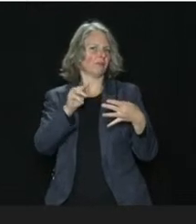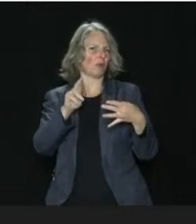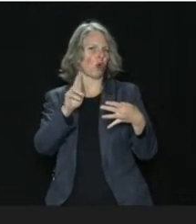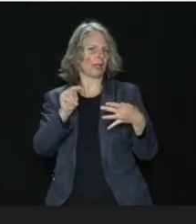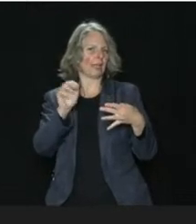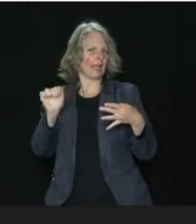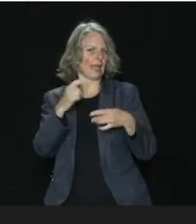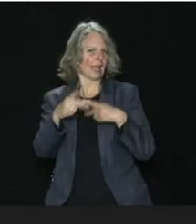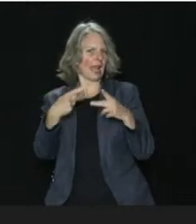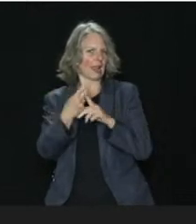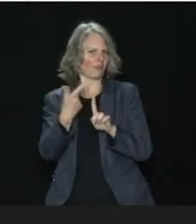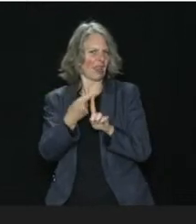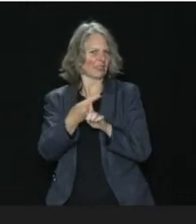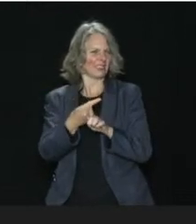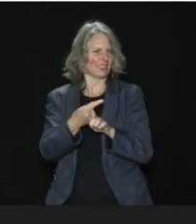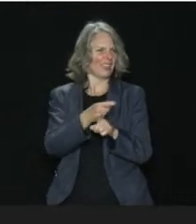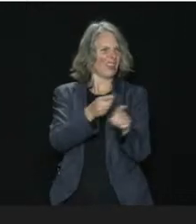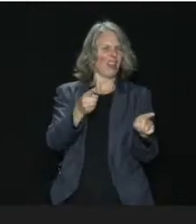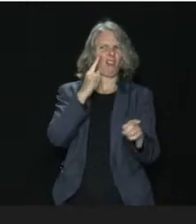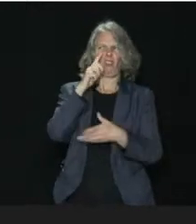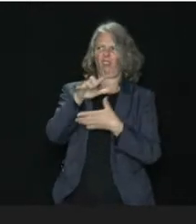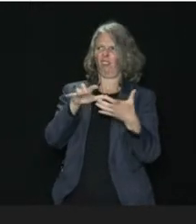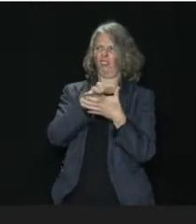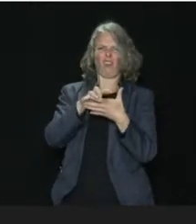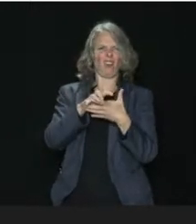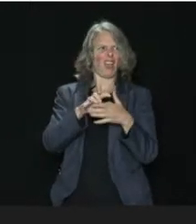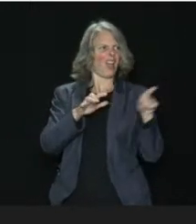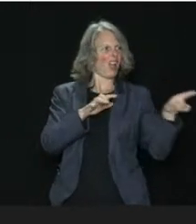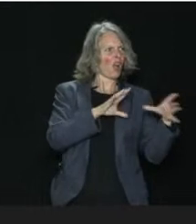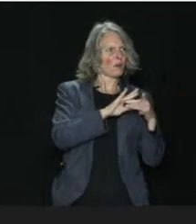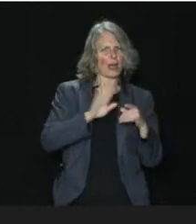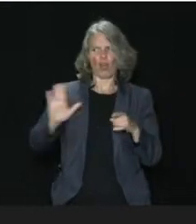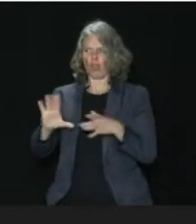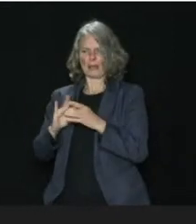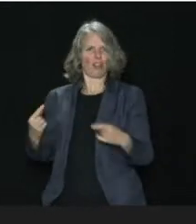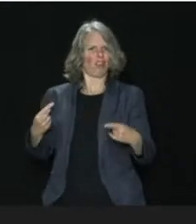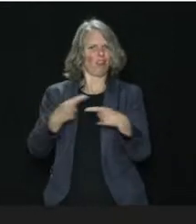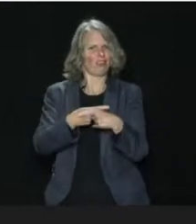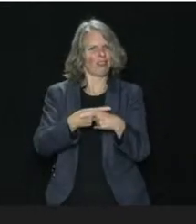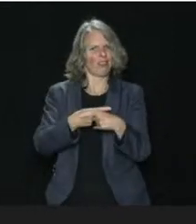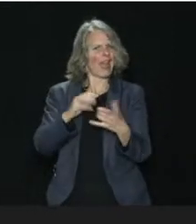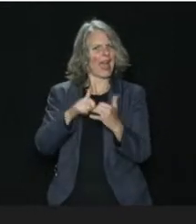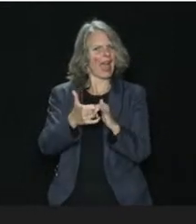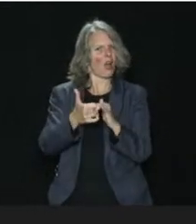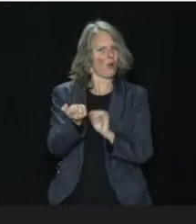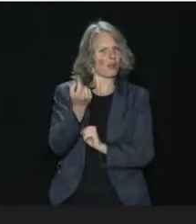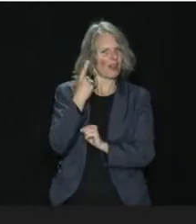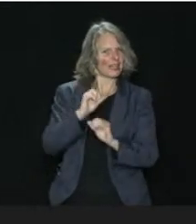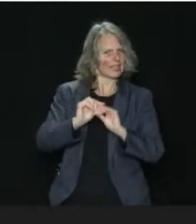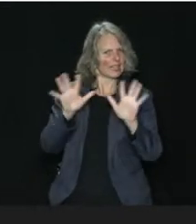How are they supposed to make sense of those two competing directives?